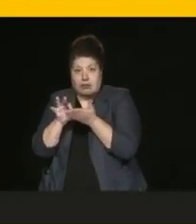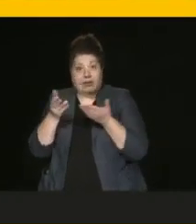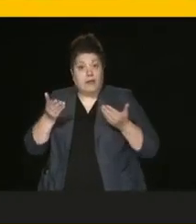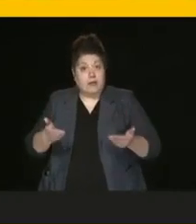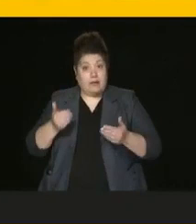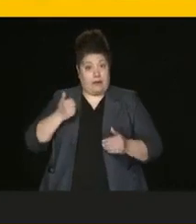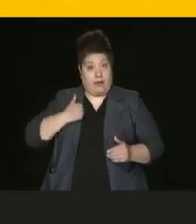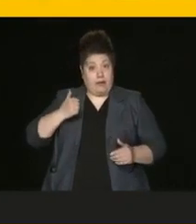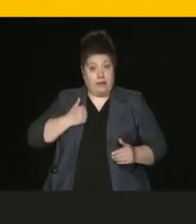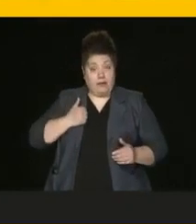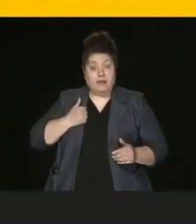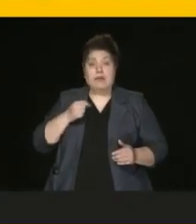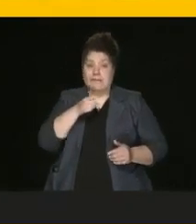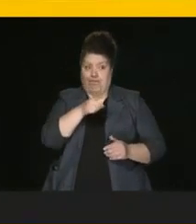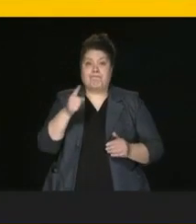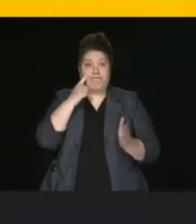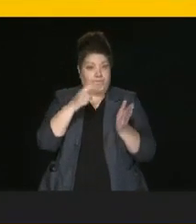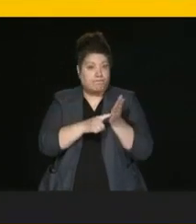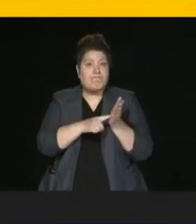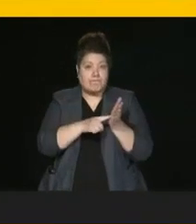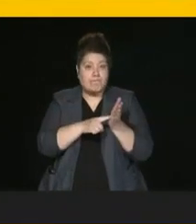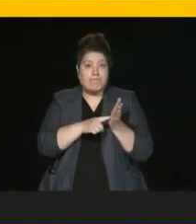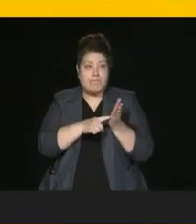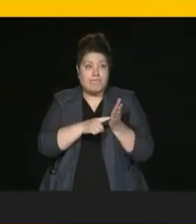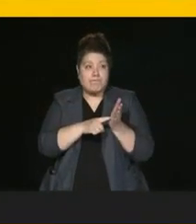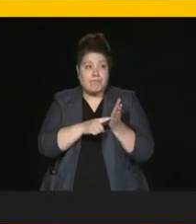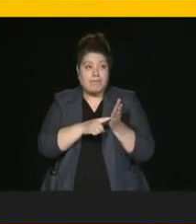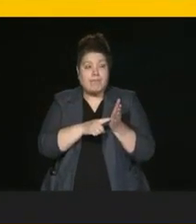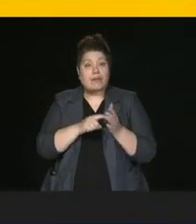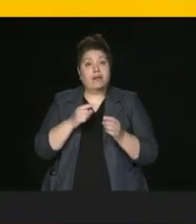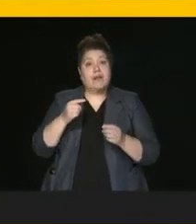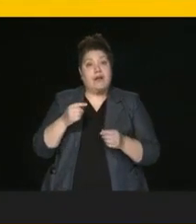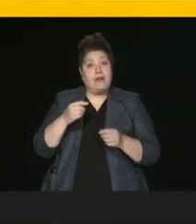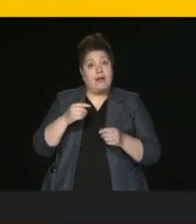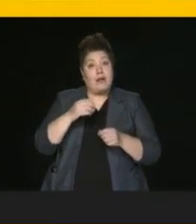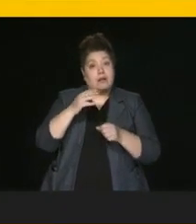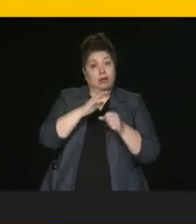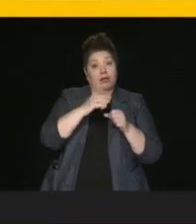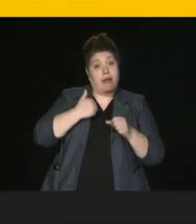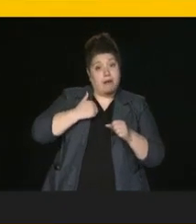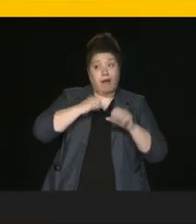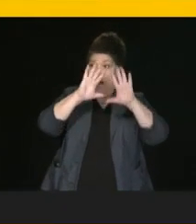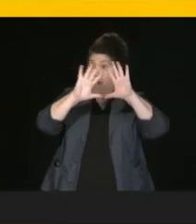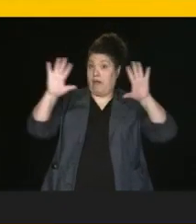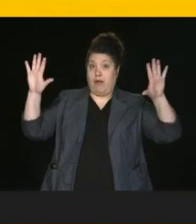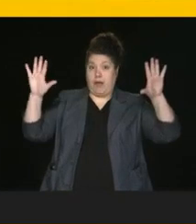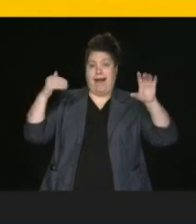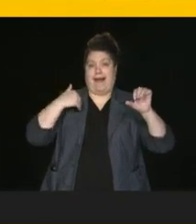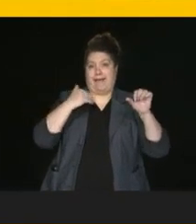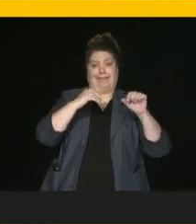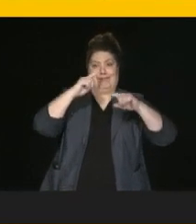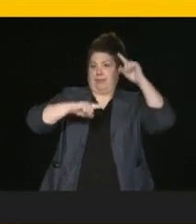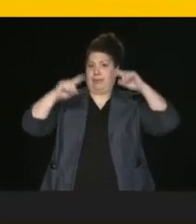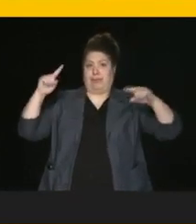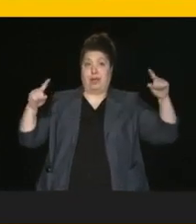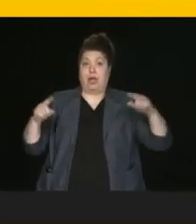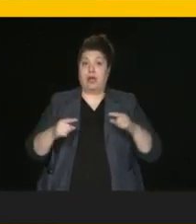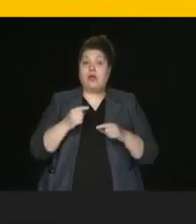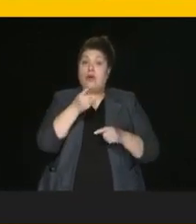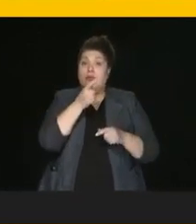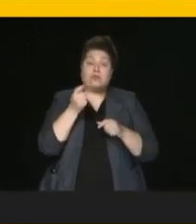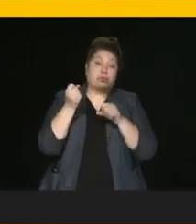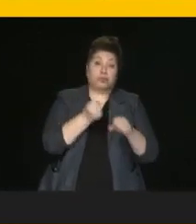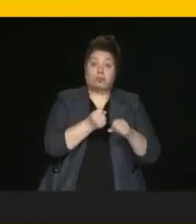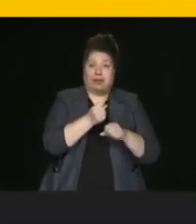are regional differences, with the bulk of cases Columbia, Alberta, Ontario, and Quebec.